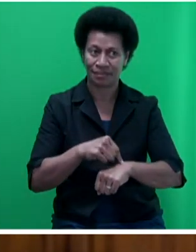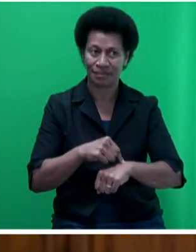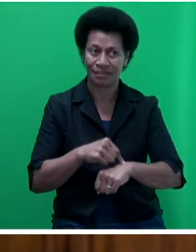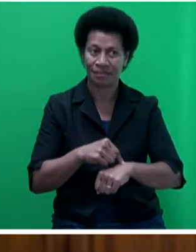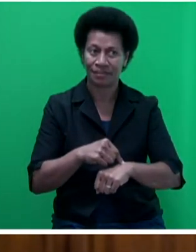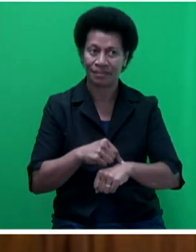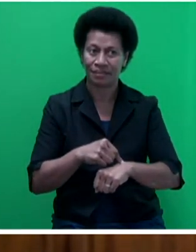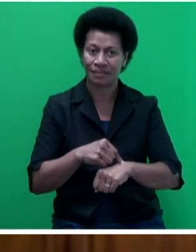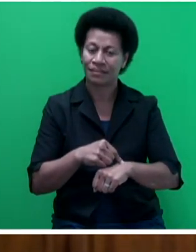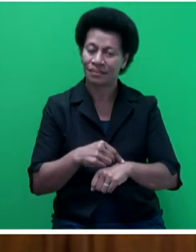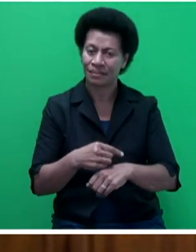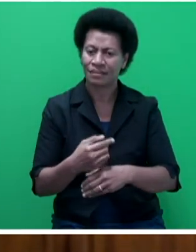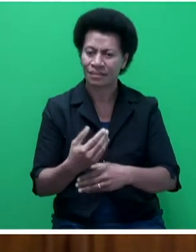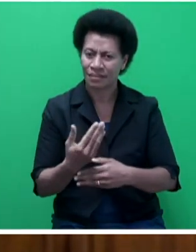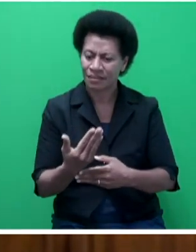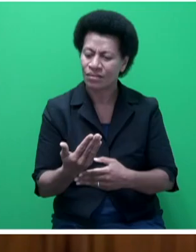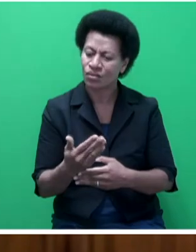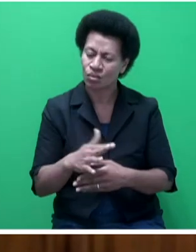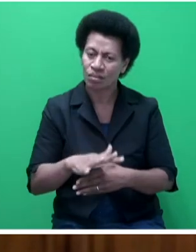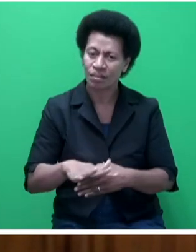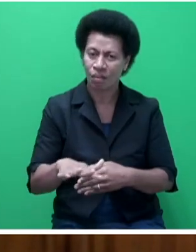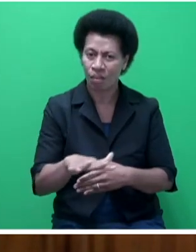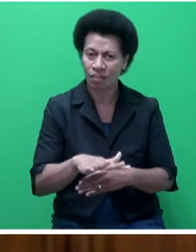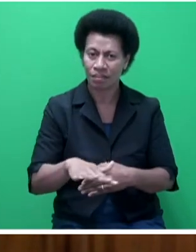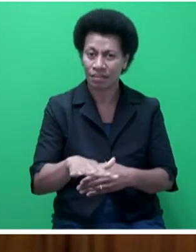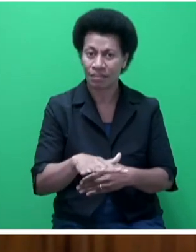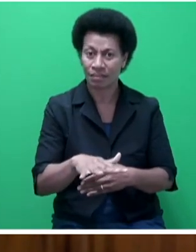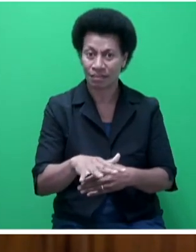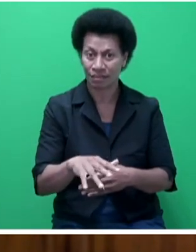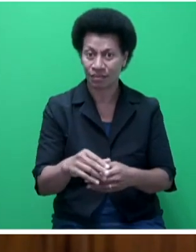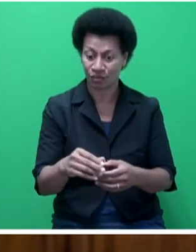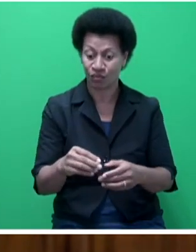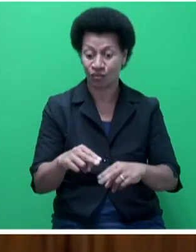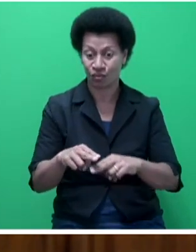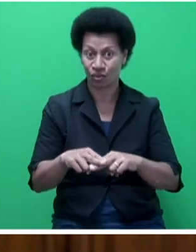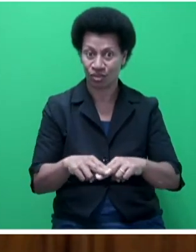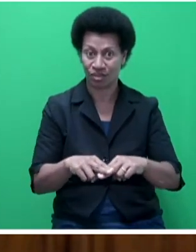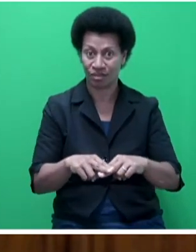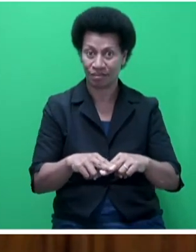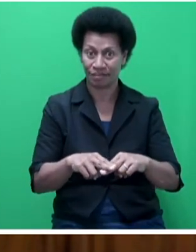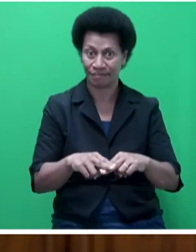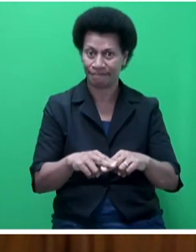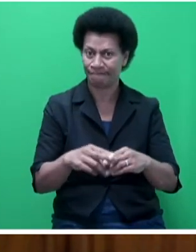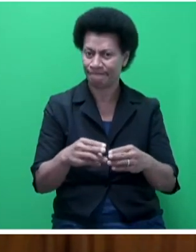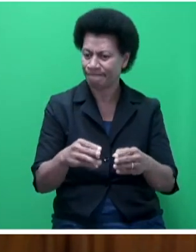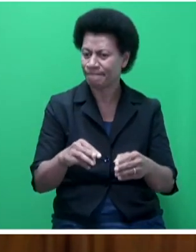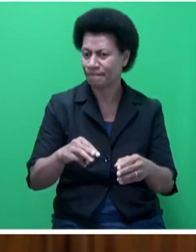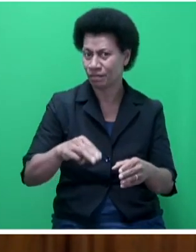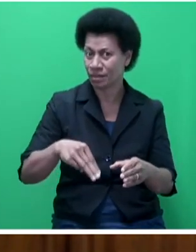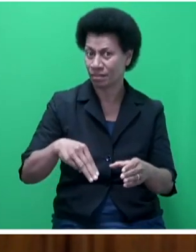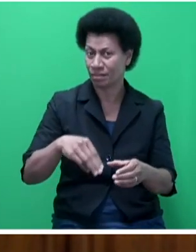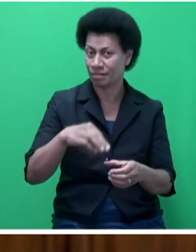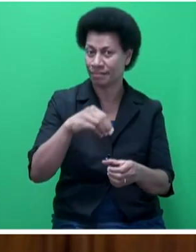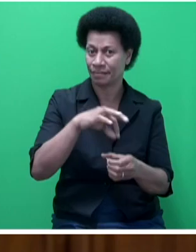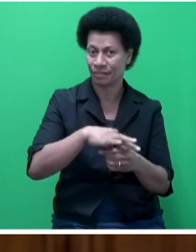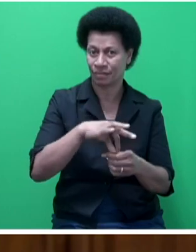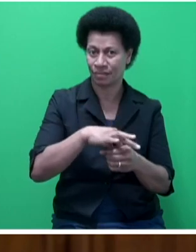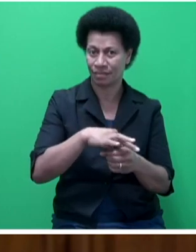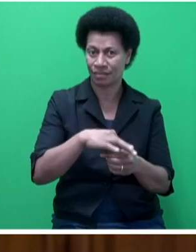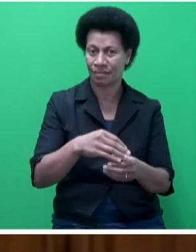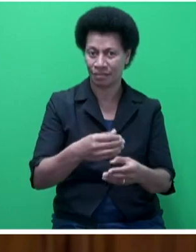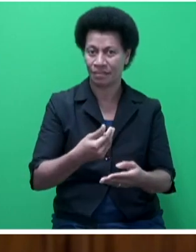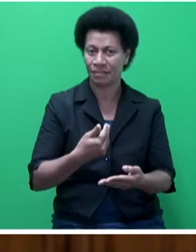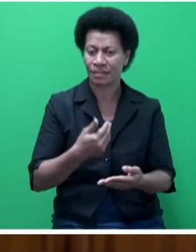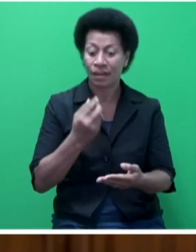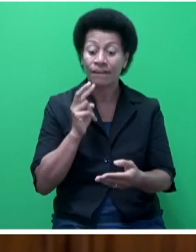tribute to the citizens of Fiji who have given their support to me in the last election and look forward to their continued